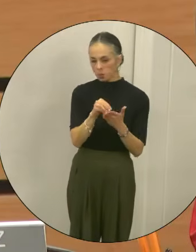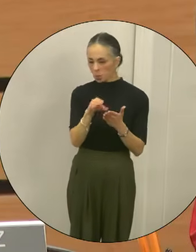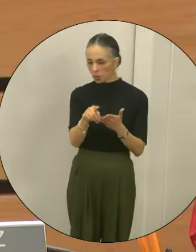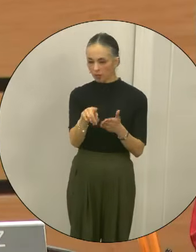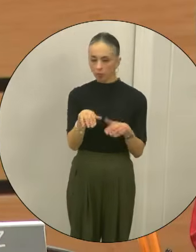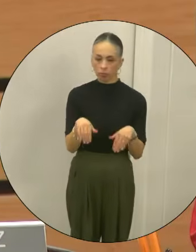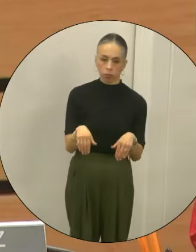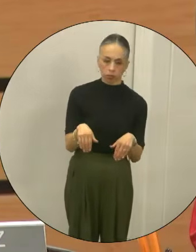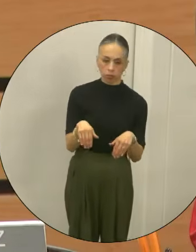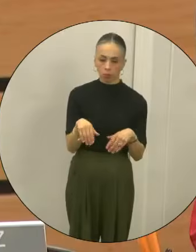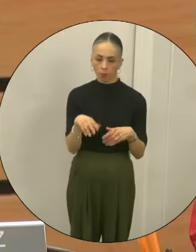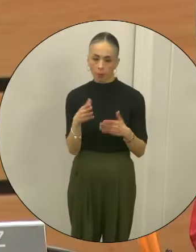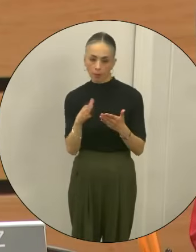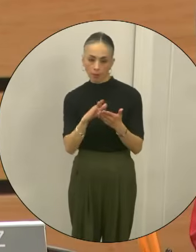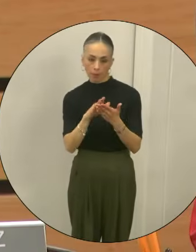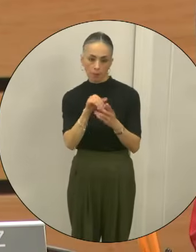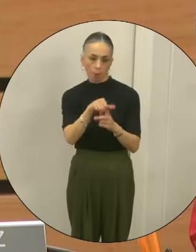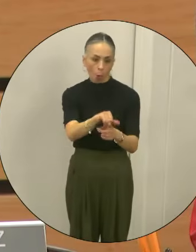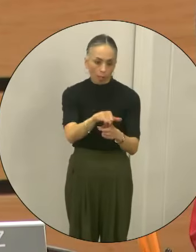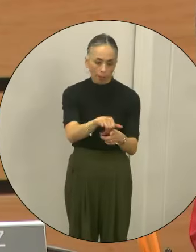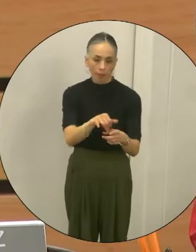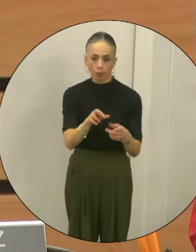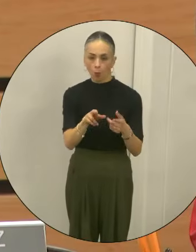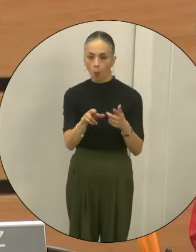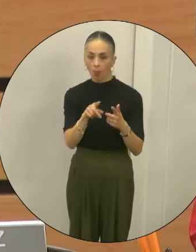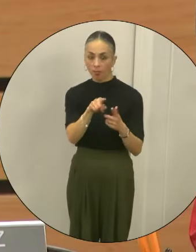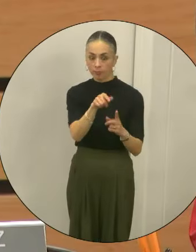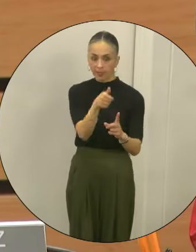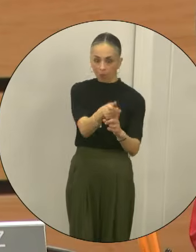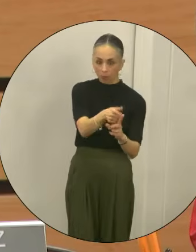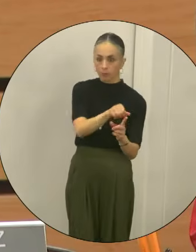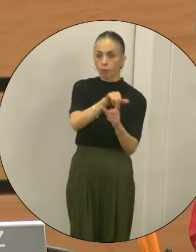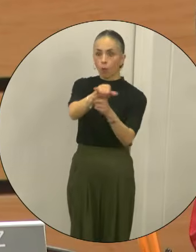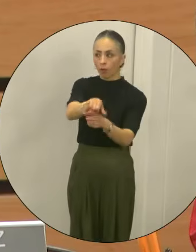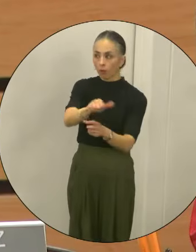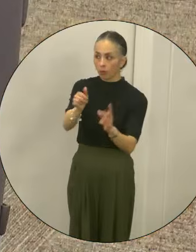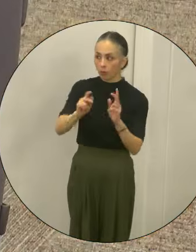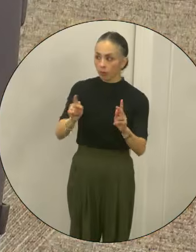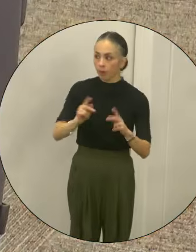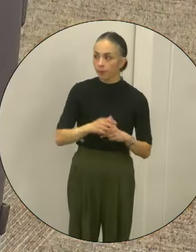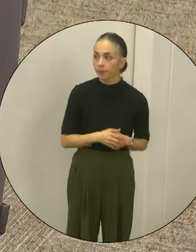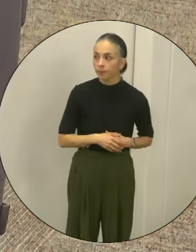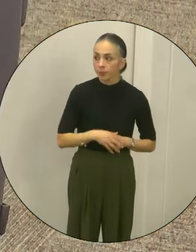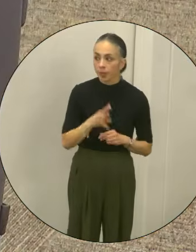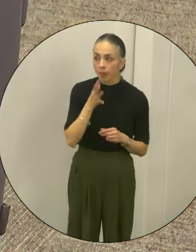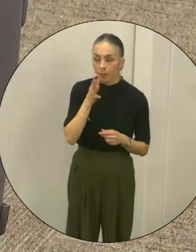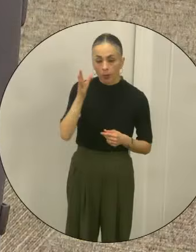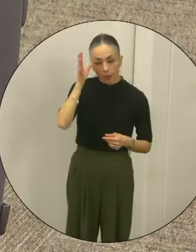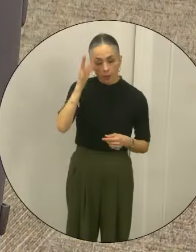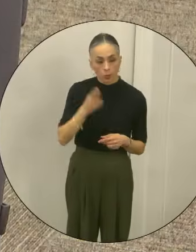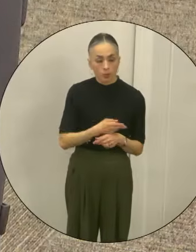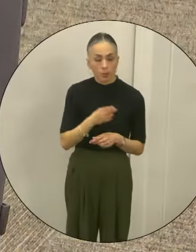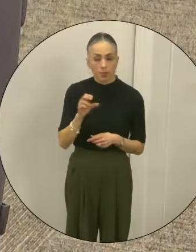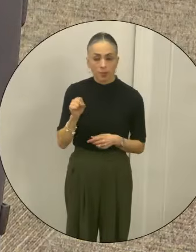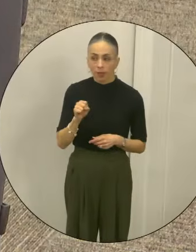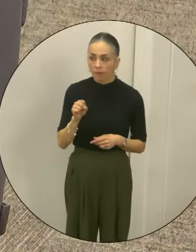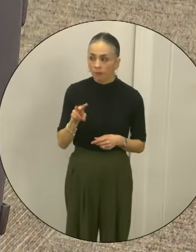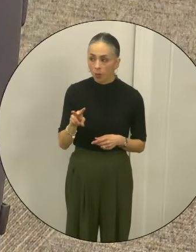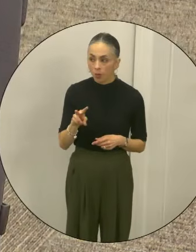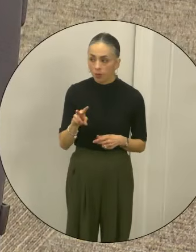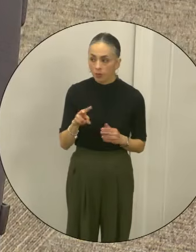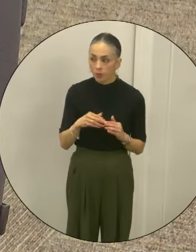maybe they're the bully, or whatever may be? What is the avenue for our parents? Yeah, so absolutely. So parents use Safe Voice